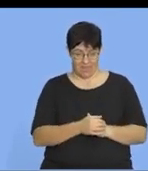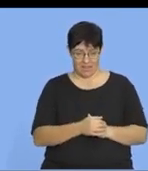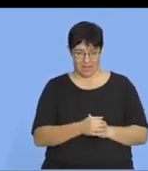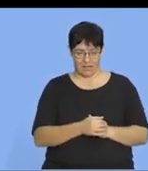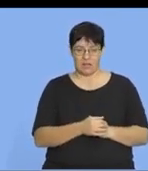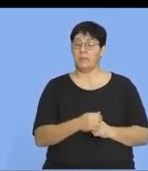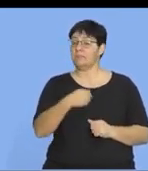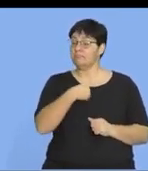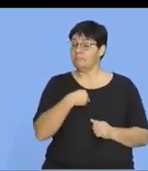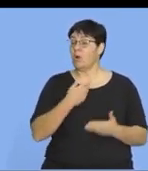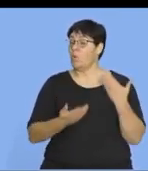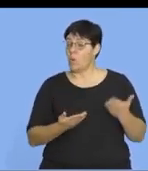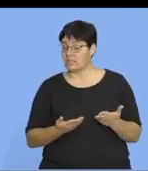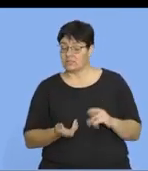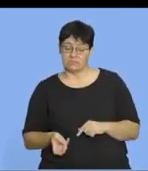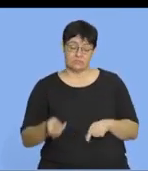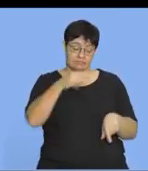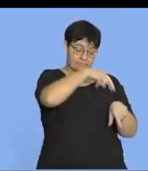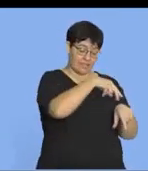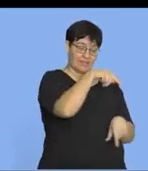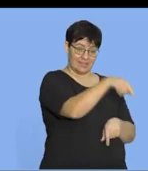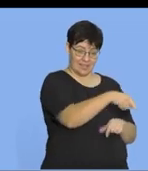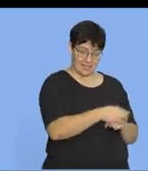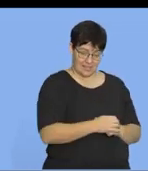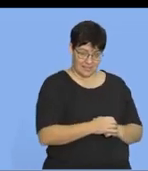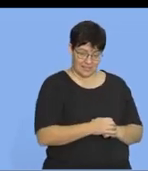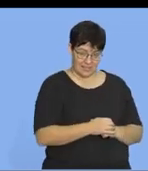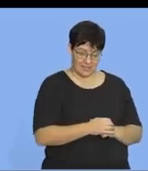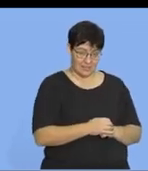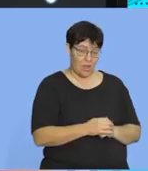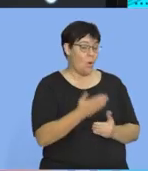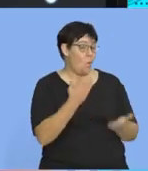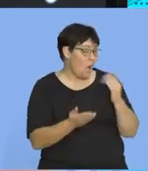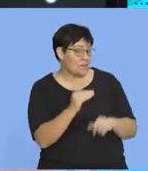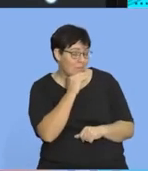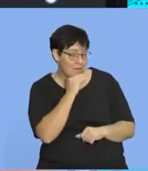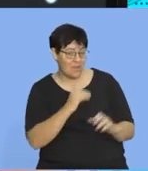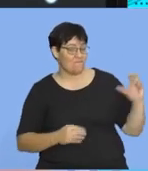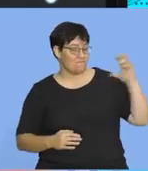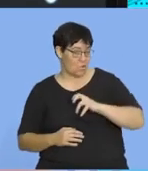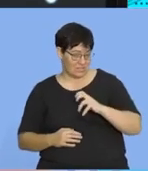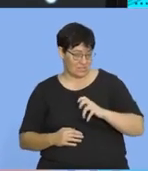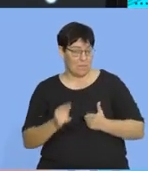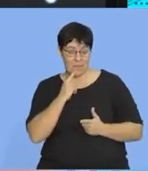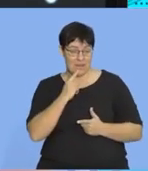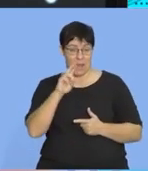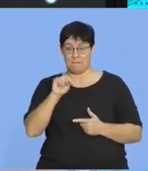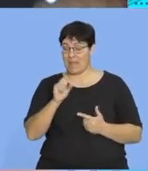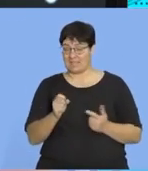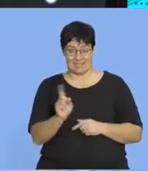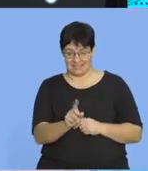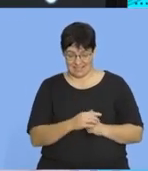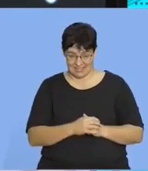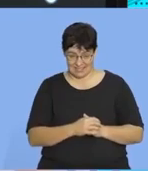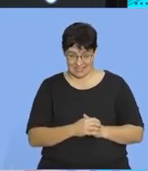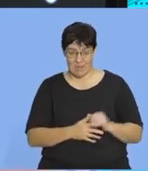weight be when standing on the planet? Weight is force, not mass. I don't even need to